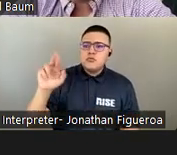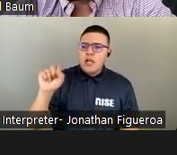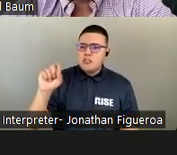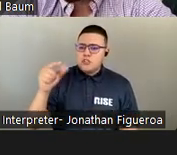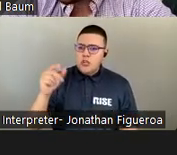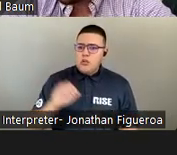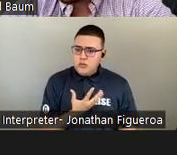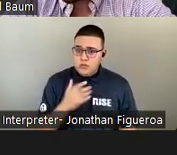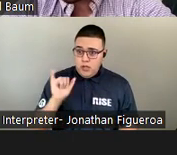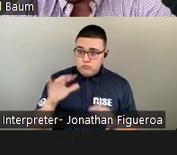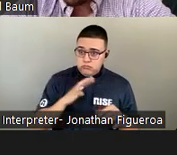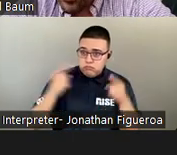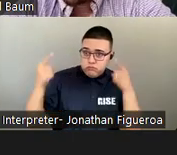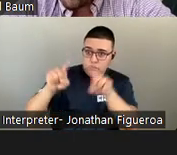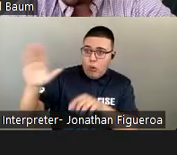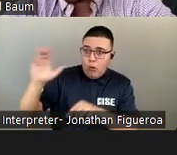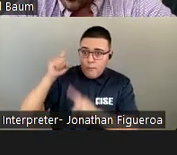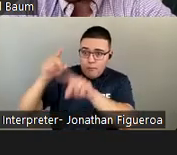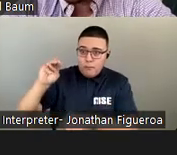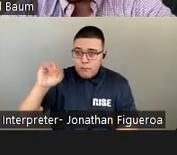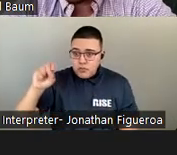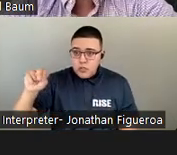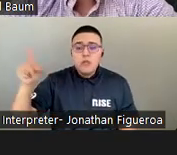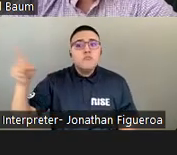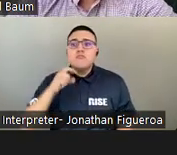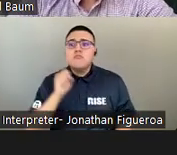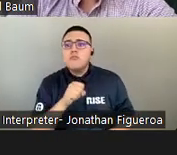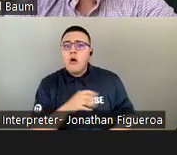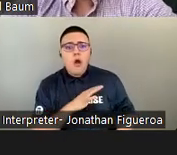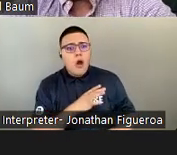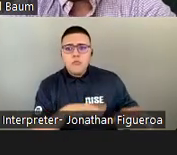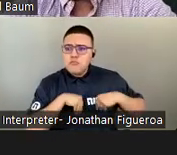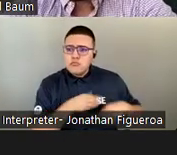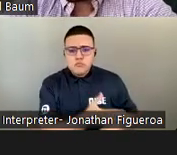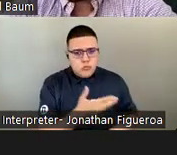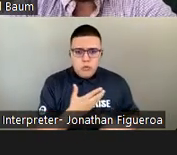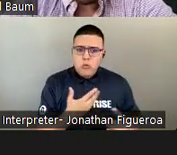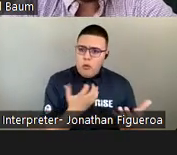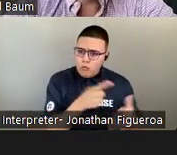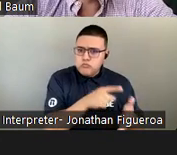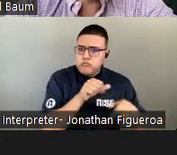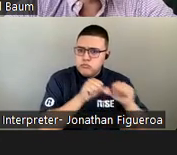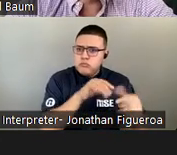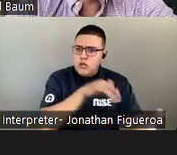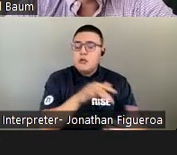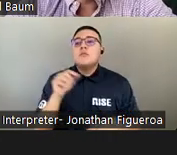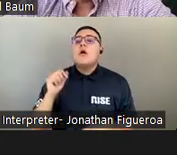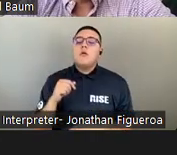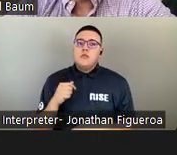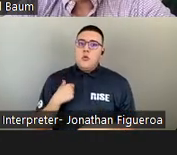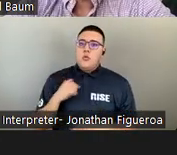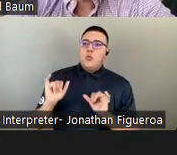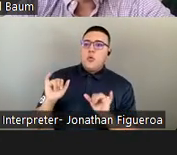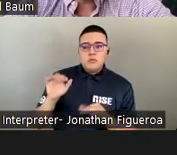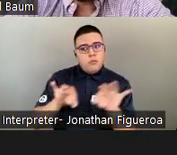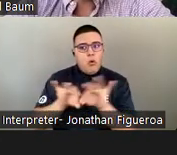The person that interviewed me was, we want you, we absolutely do. So I think it's important to ask those questions. I